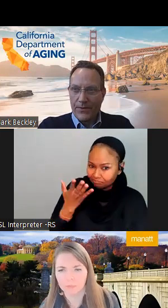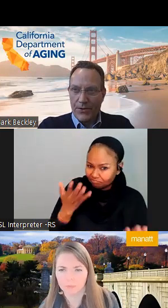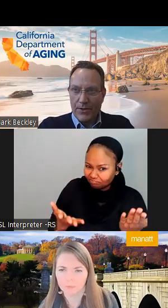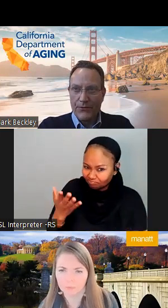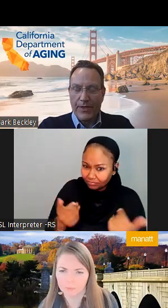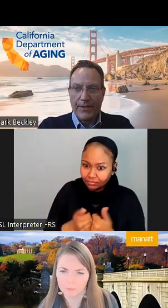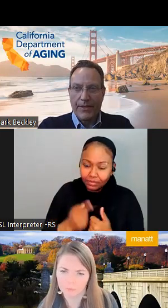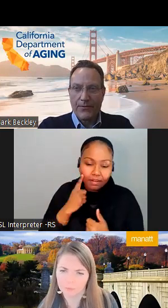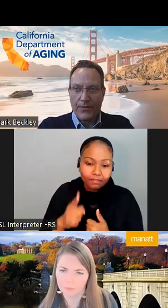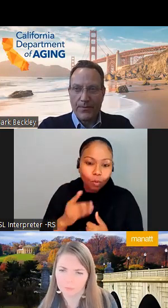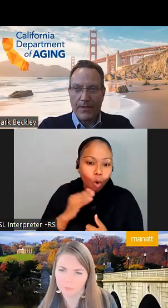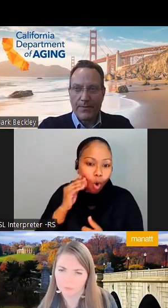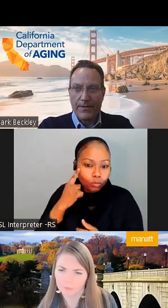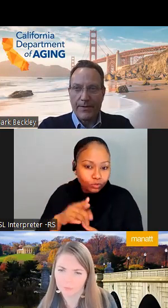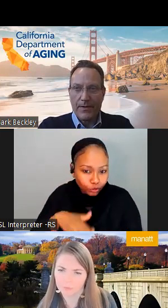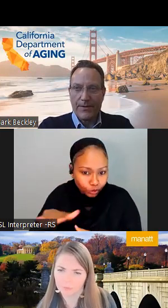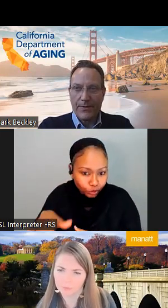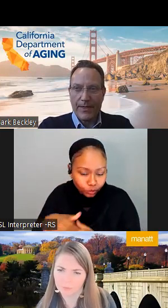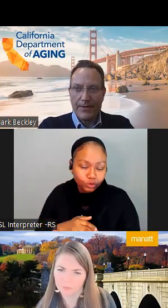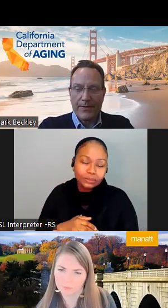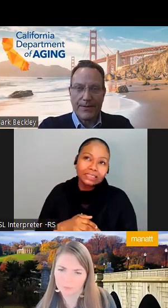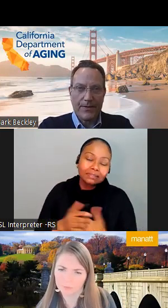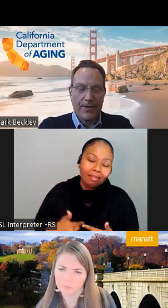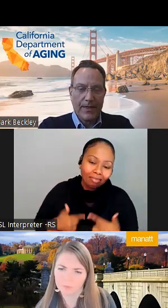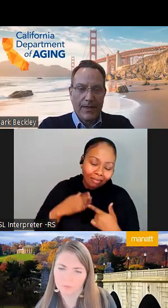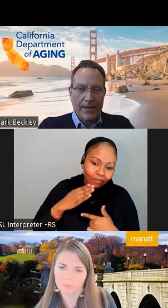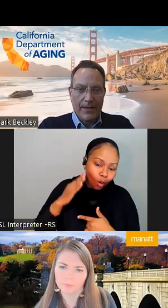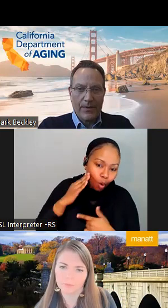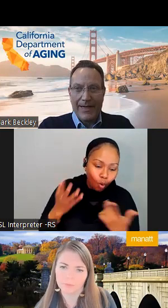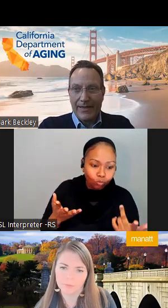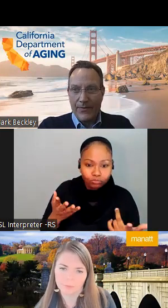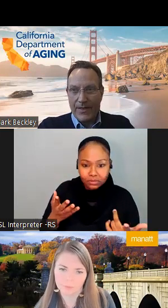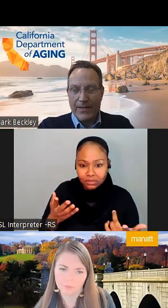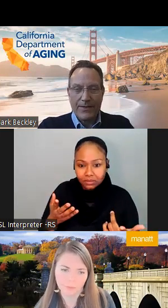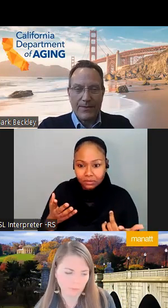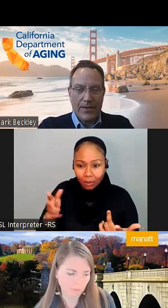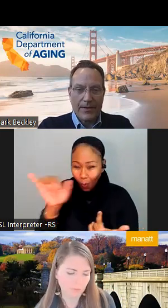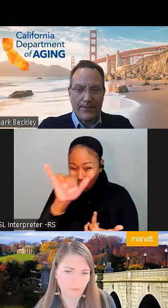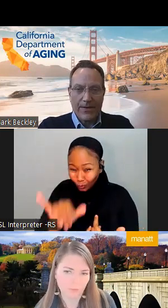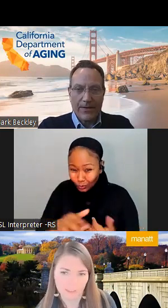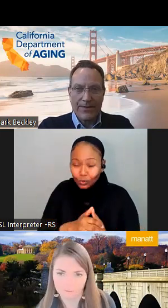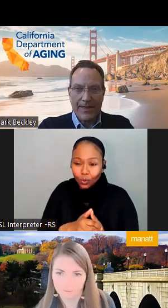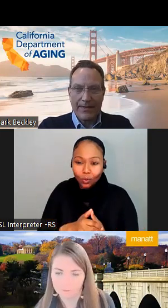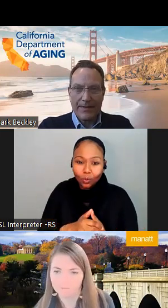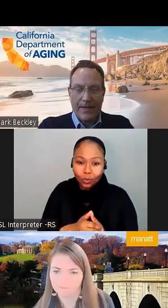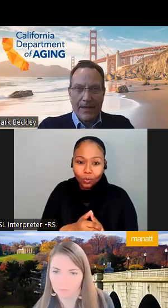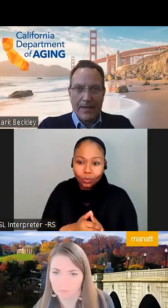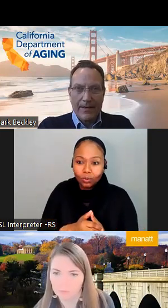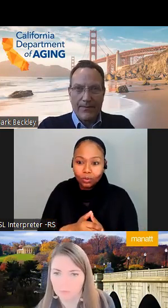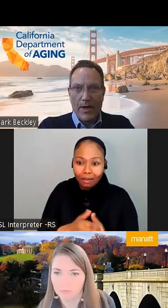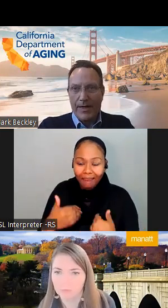homes for children, you know, group homes, living homes, would these also, would any recommendations apply for those